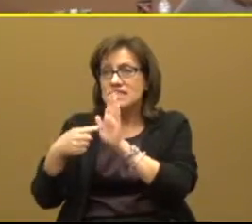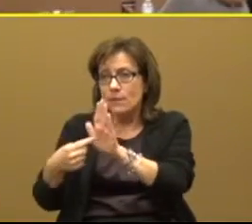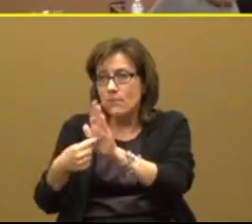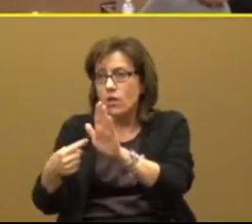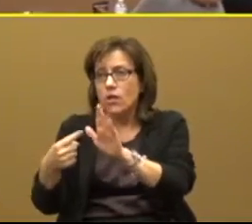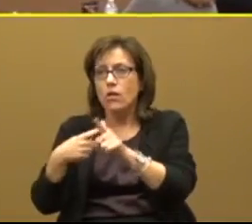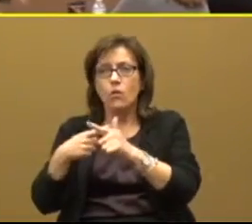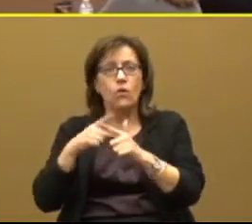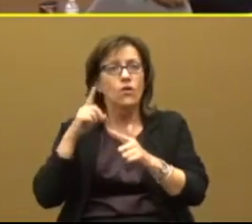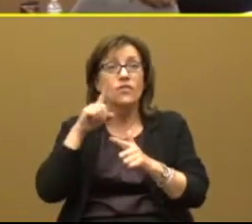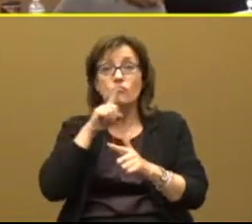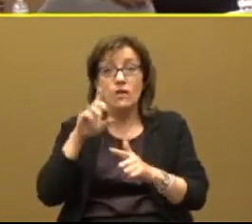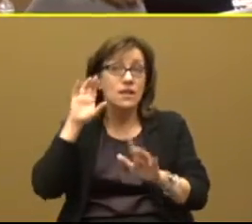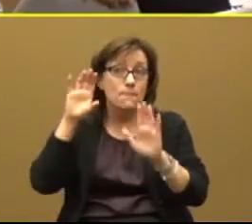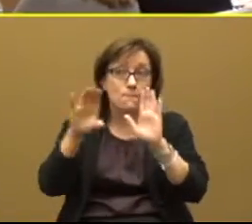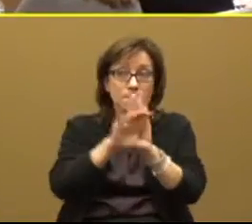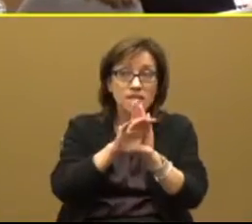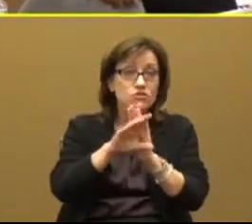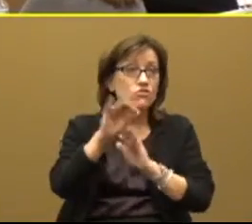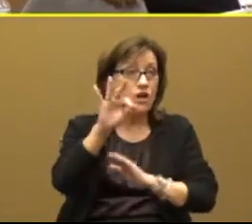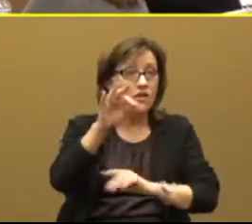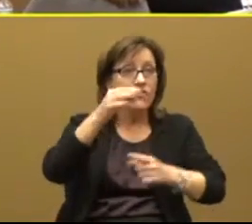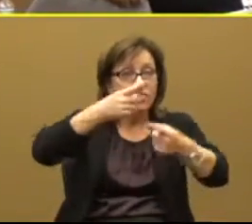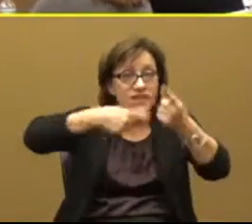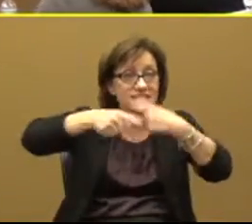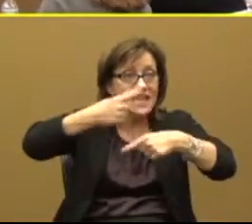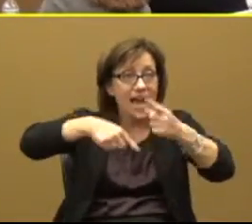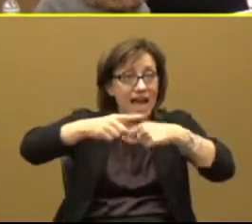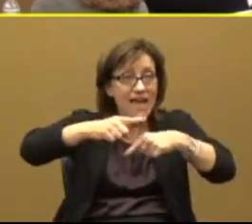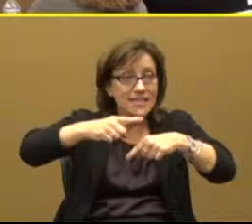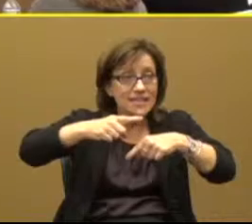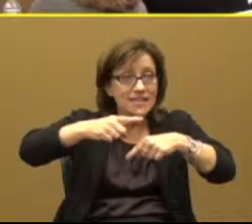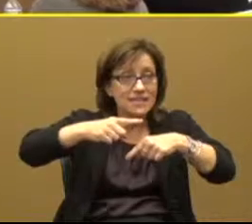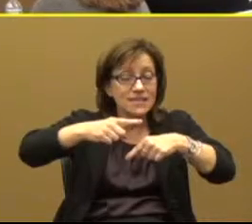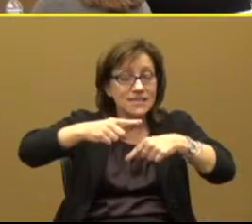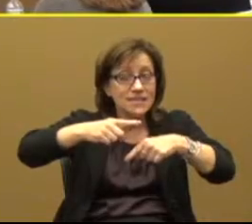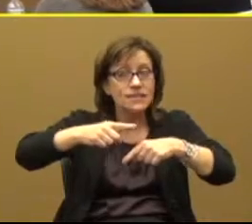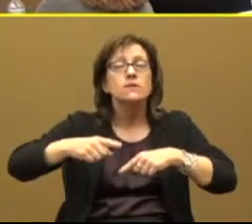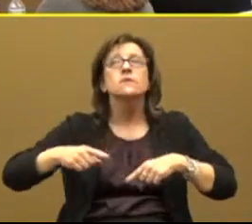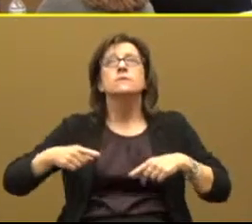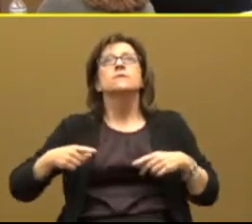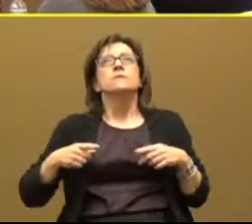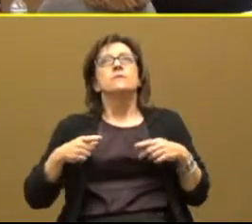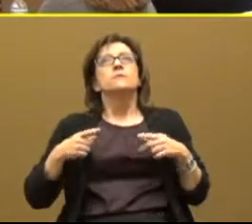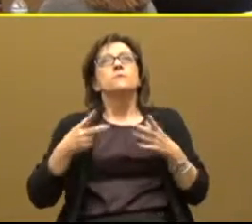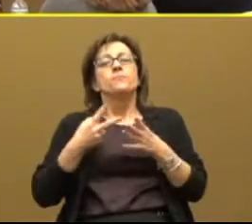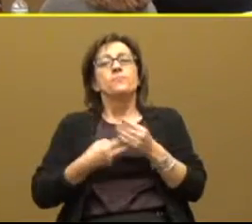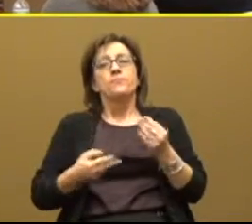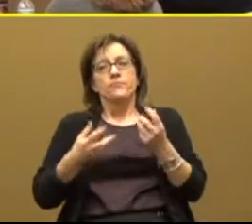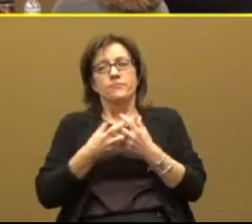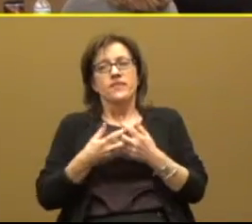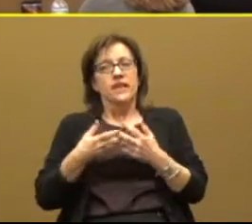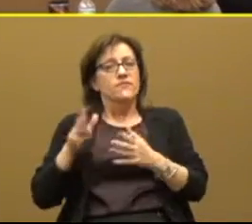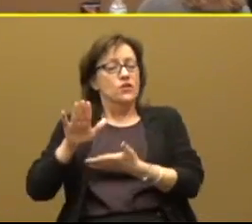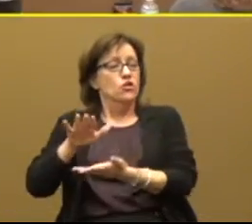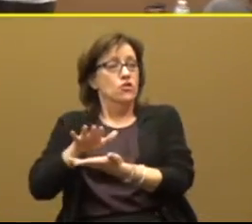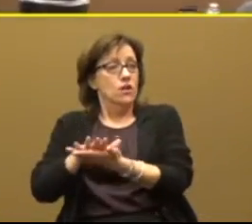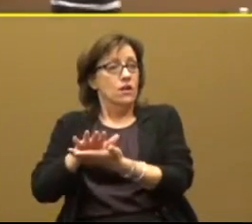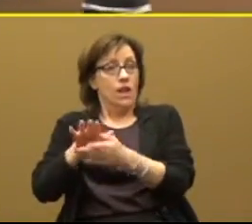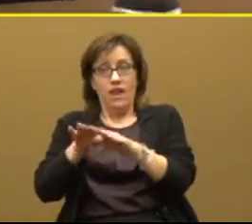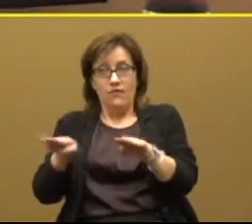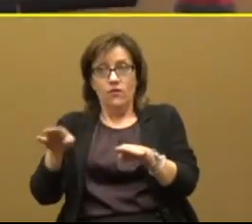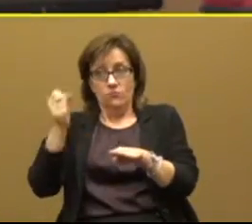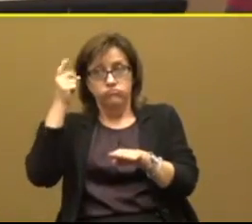of the sign? I would pair them if their level of abstraction allows them